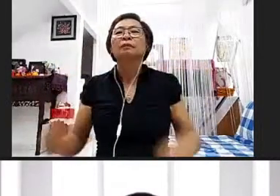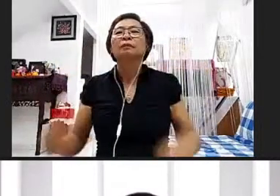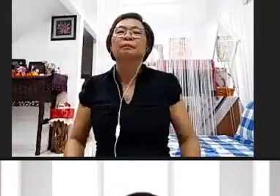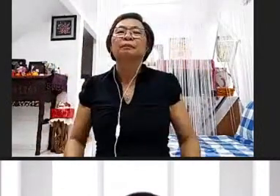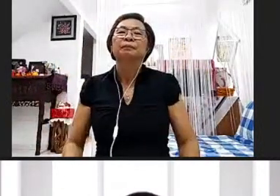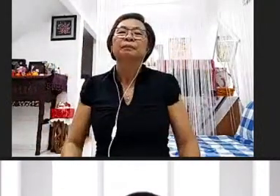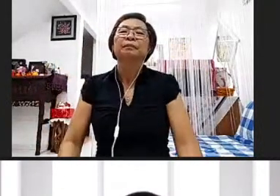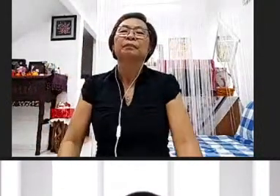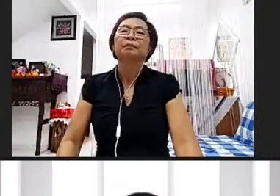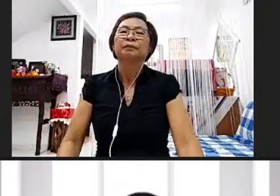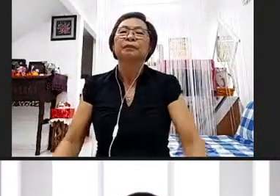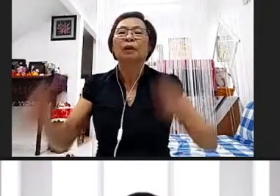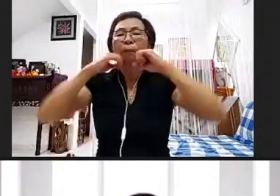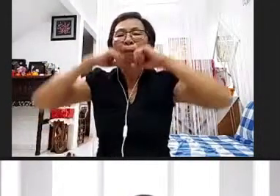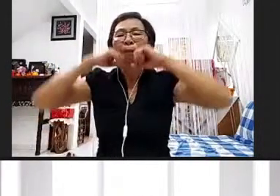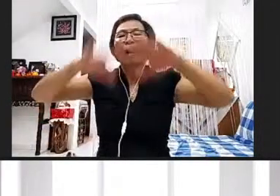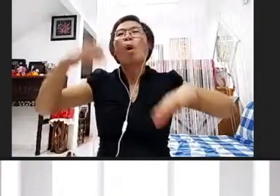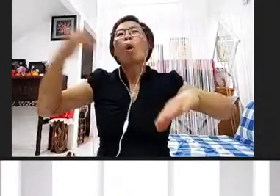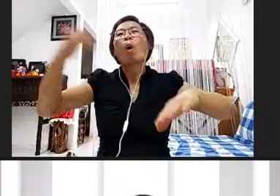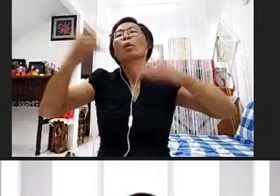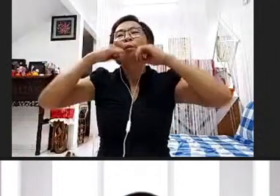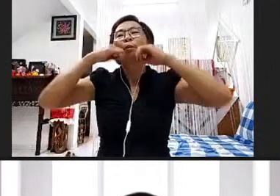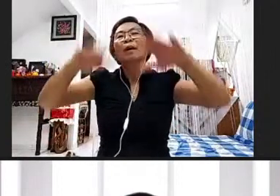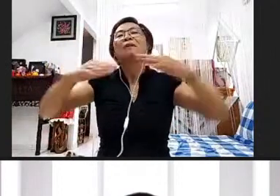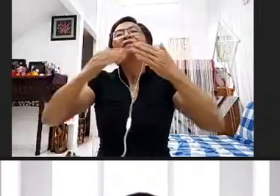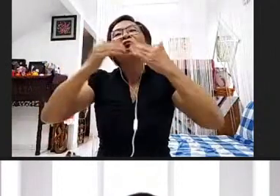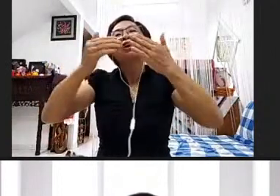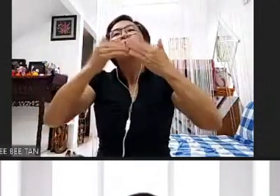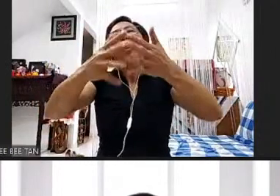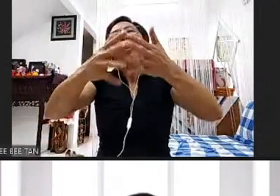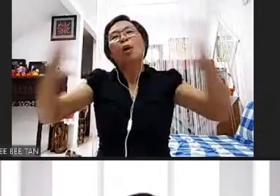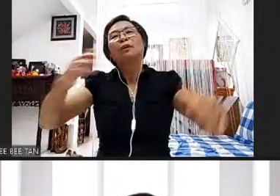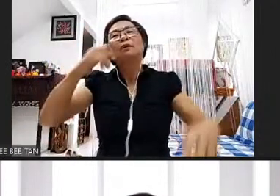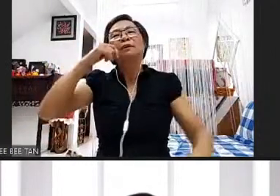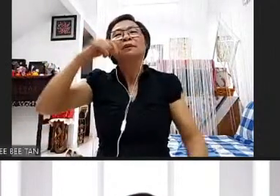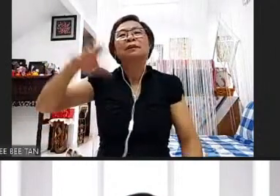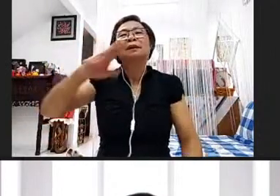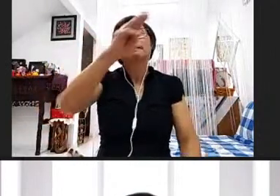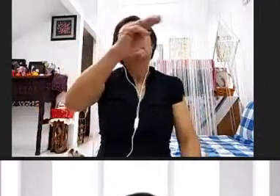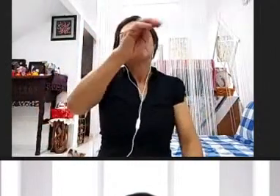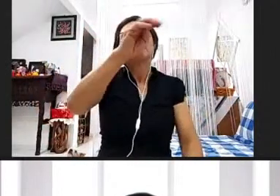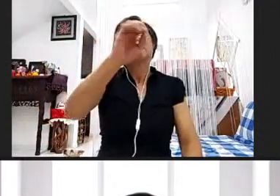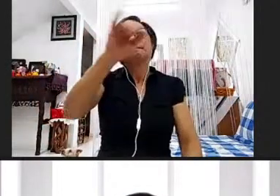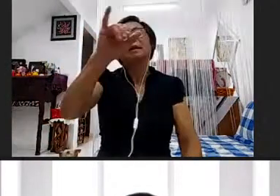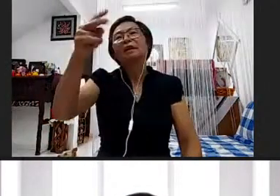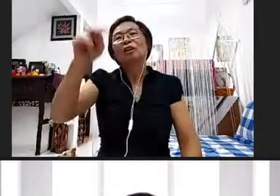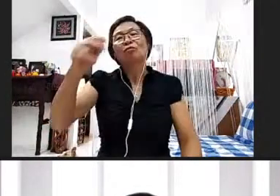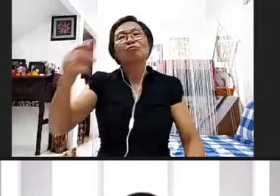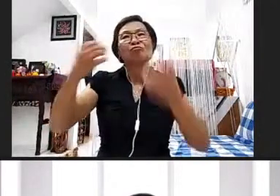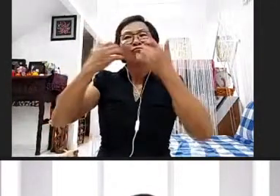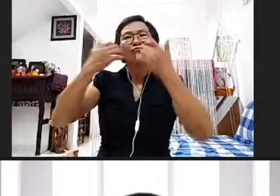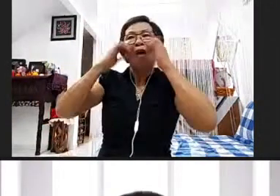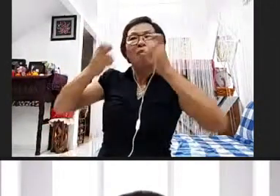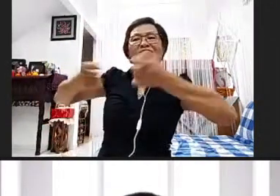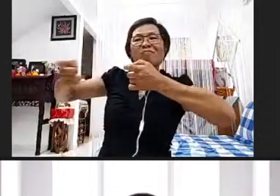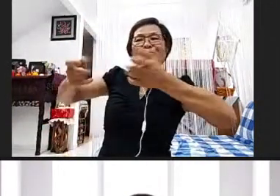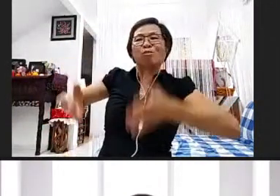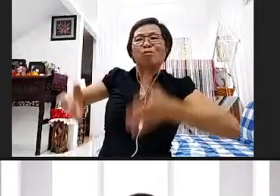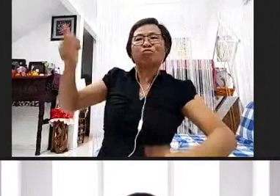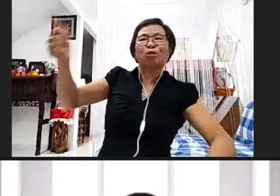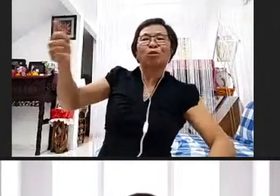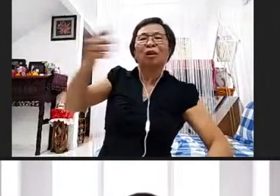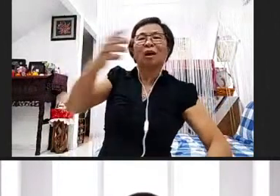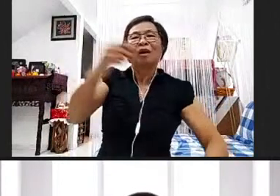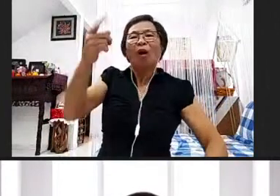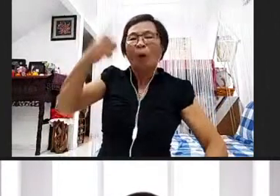May we be blessed always. Thank you so much. Thank you, Sister Mian. That was excellent moderating again. and